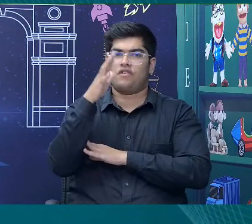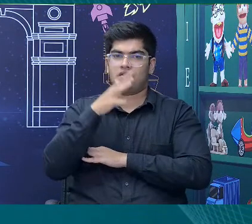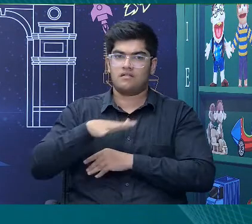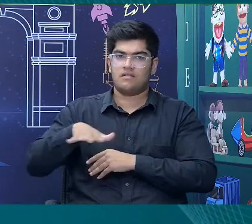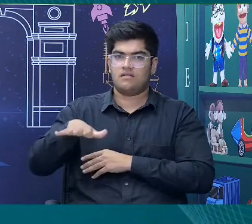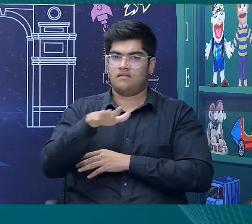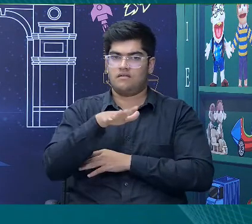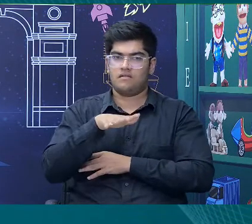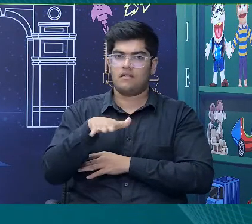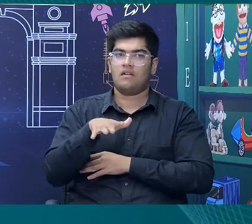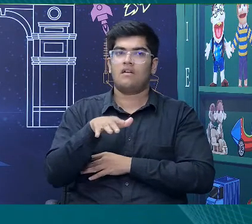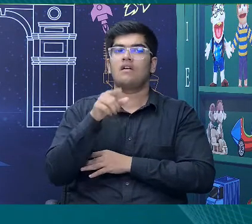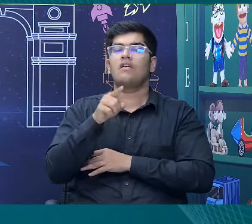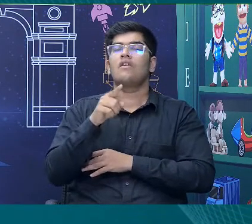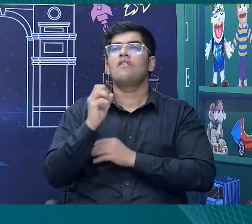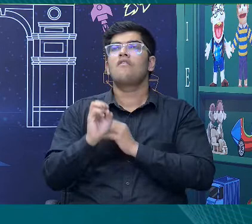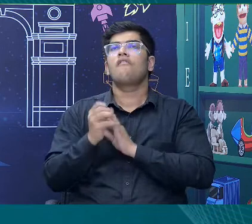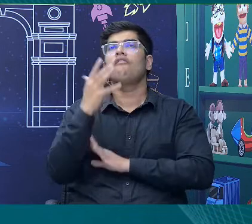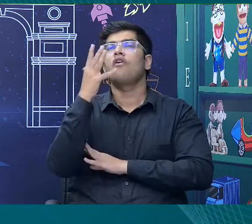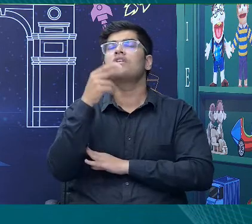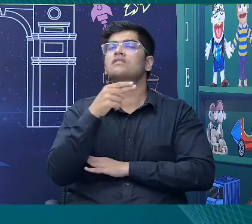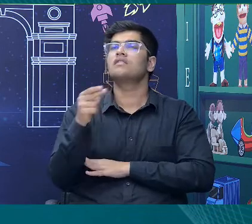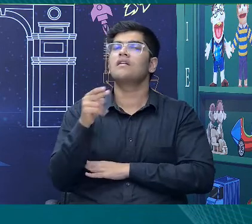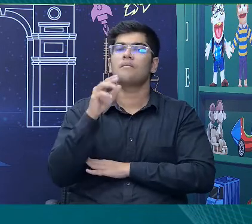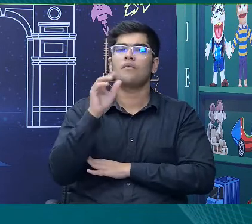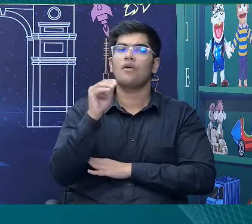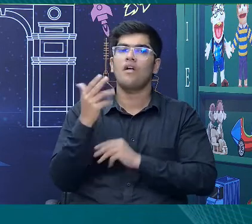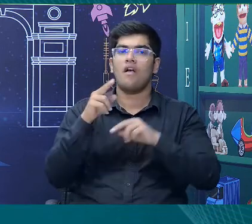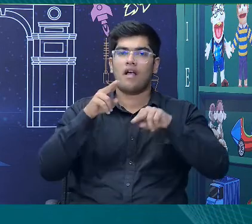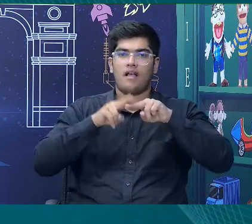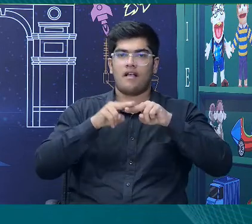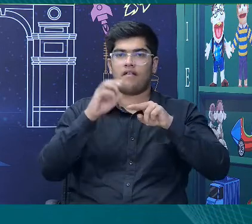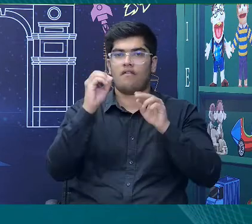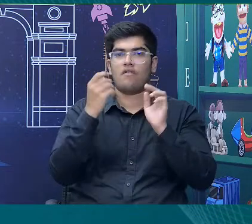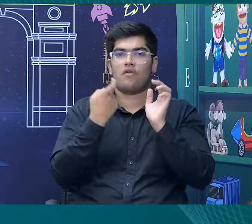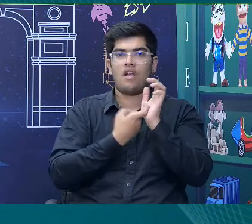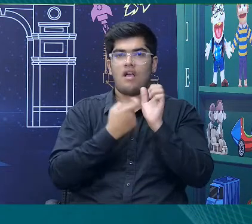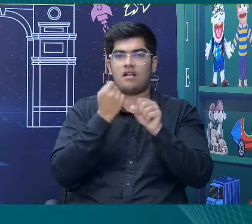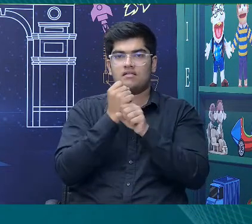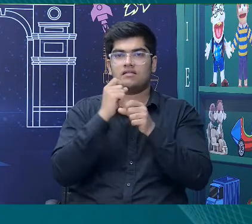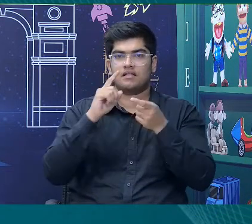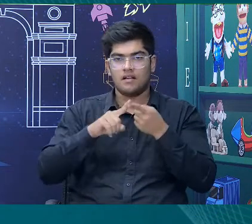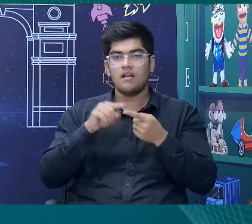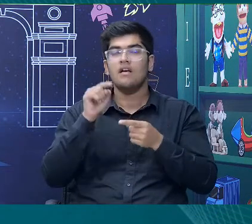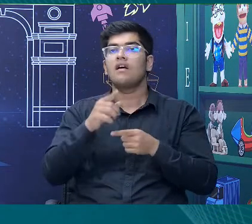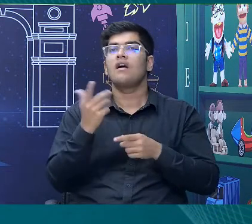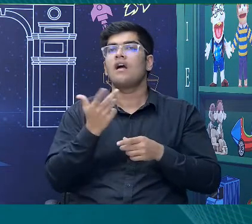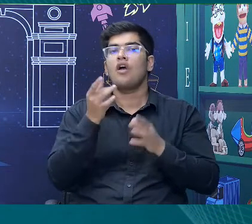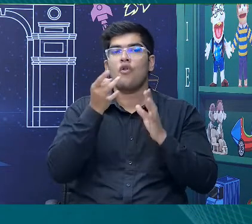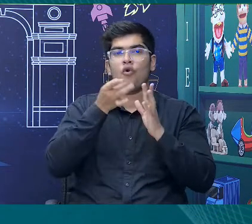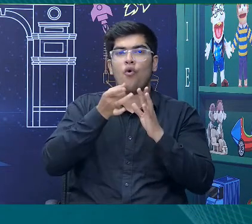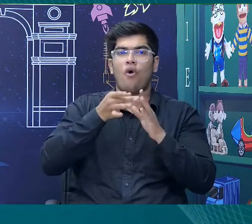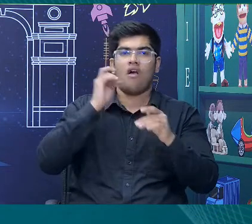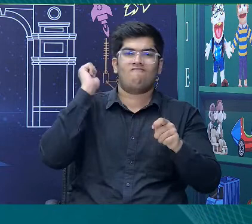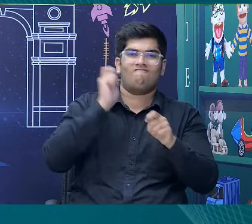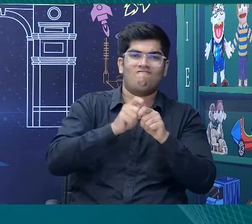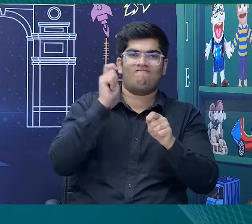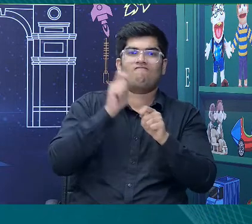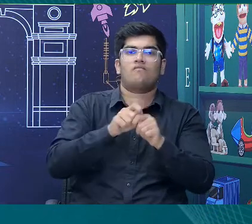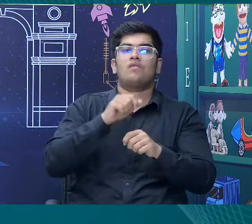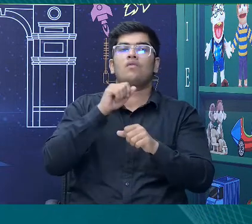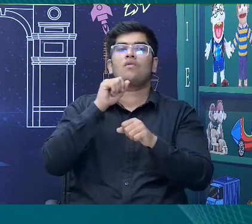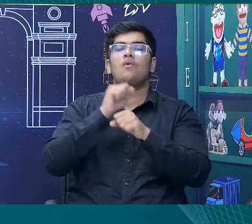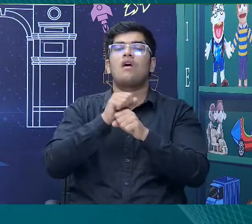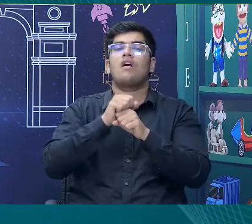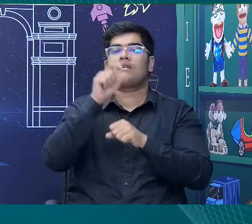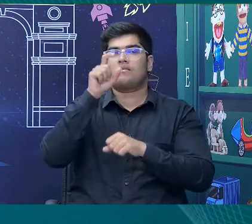to a forge. A forge is a place where a blacksmith works. Okay. And then we come to the theme